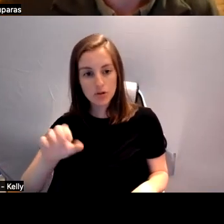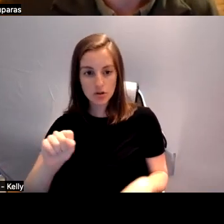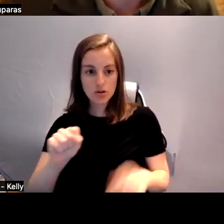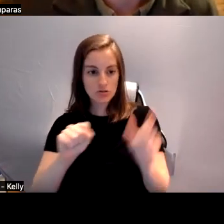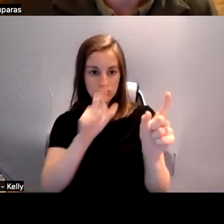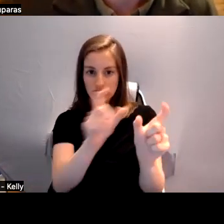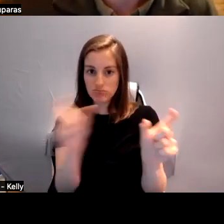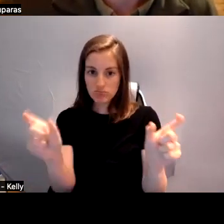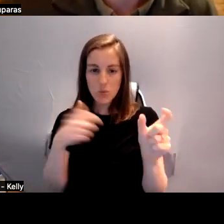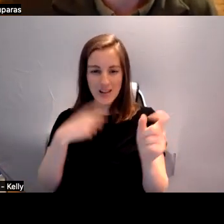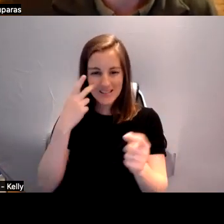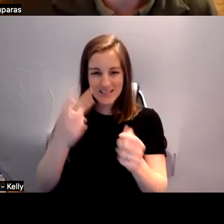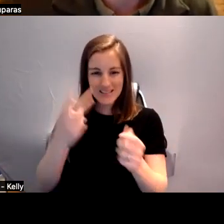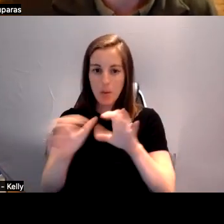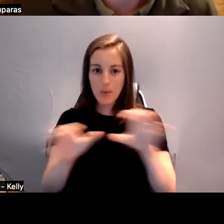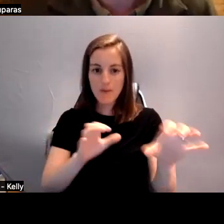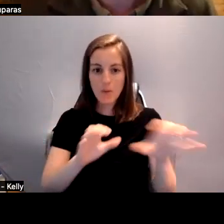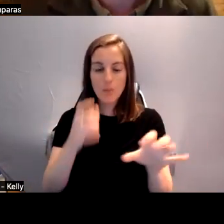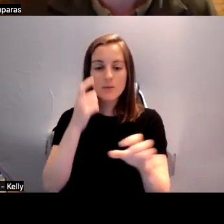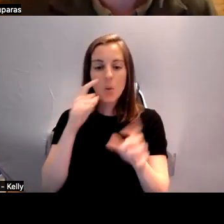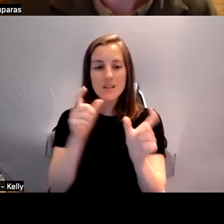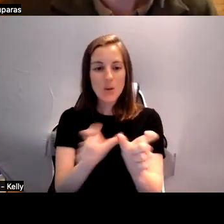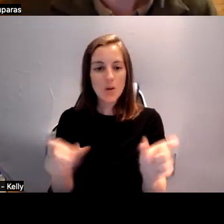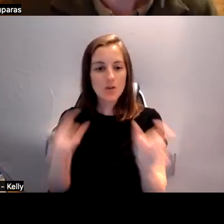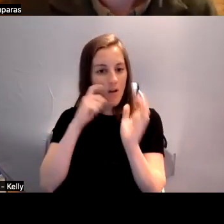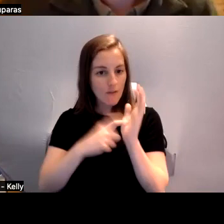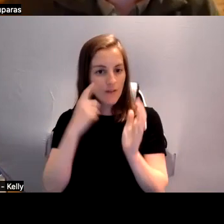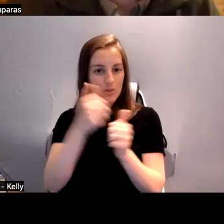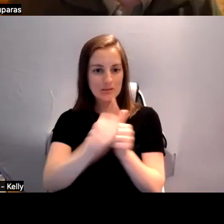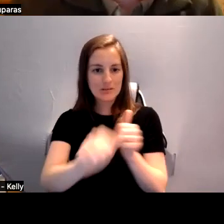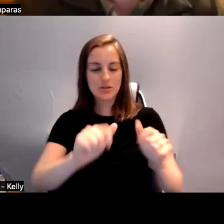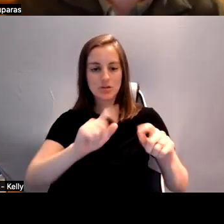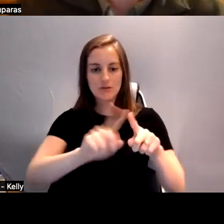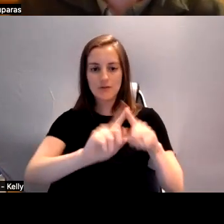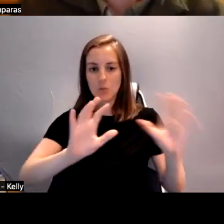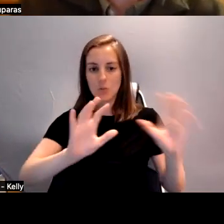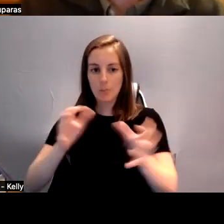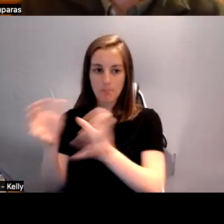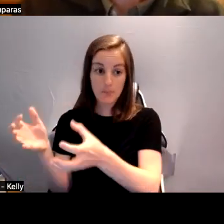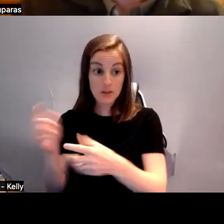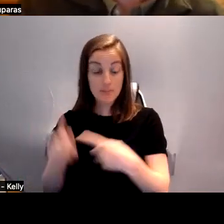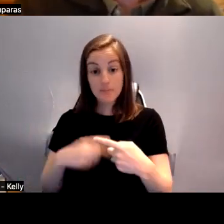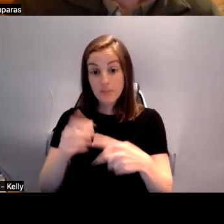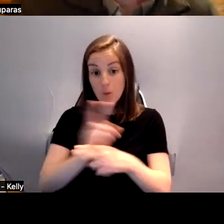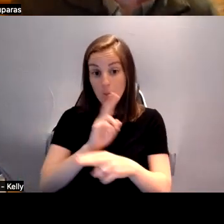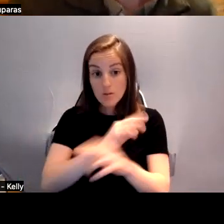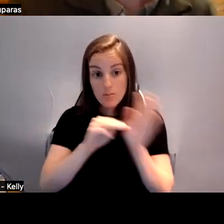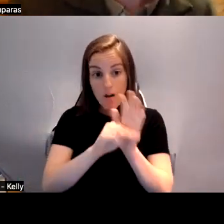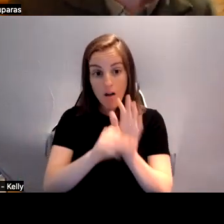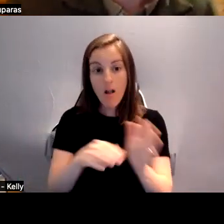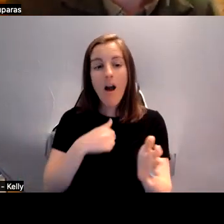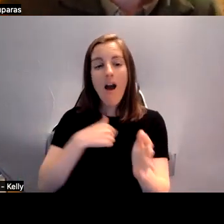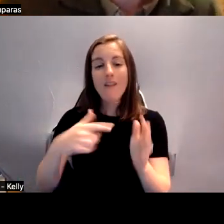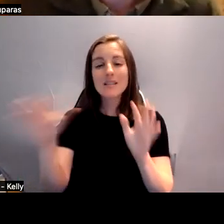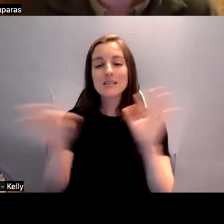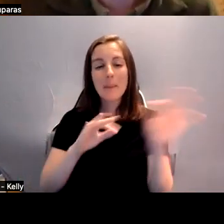how it performs the sequence recovery for these different groups. So when using the model, there's this sampling temperature. So I'm going